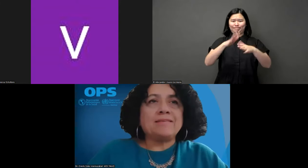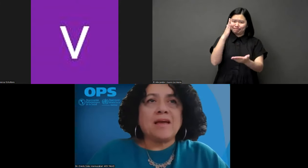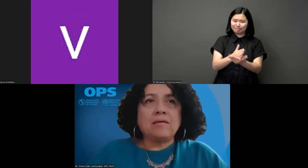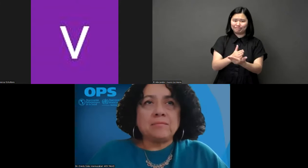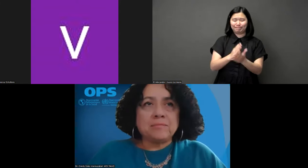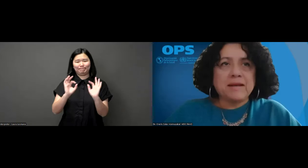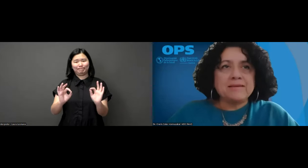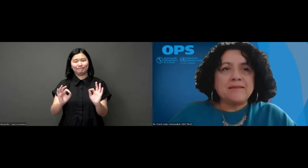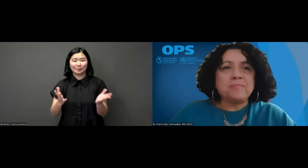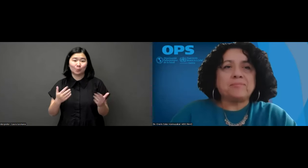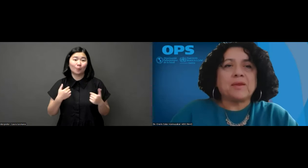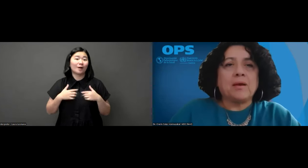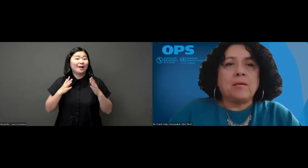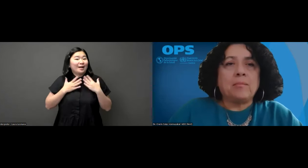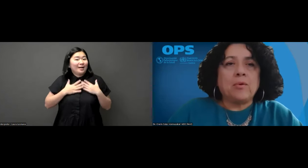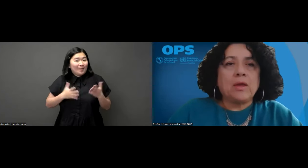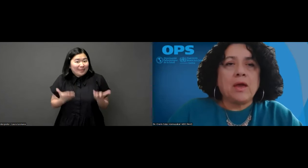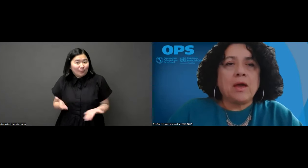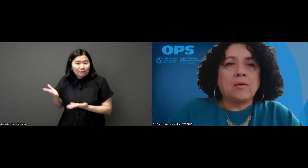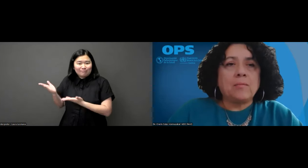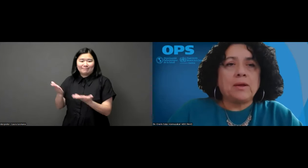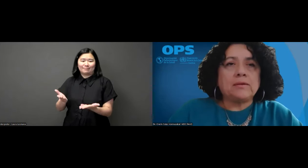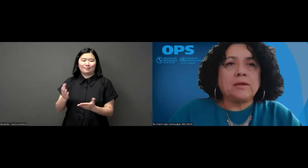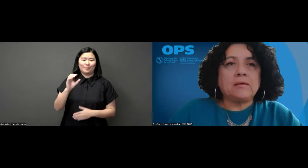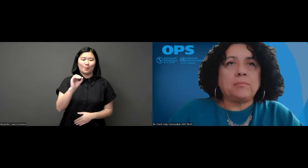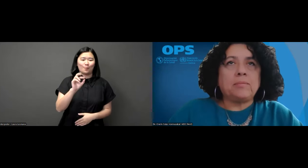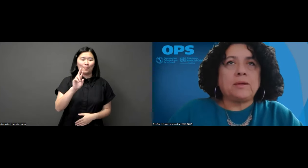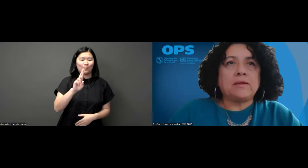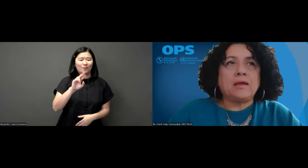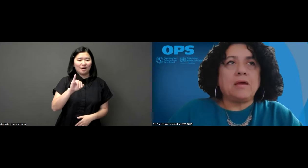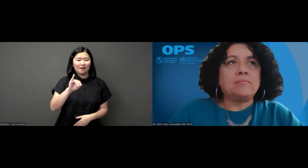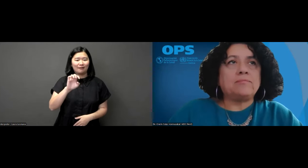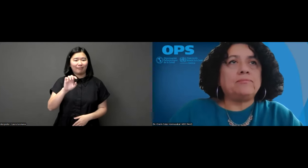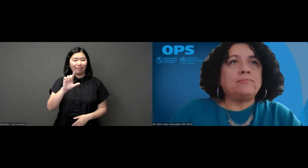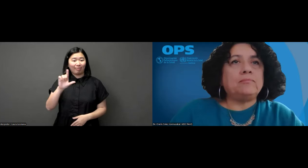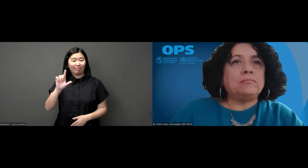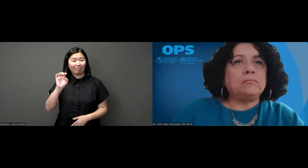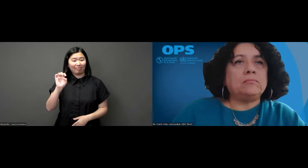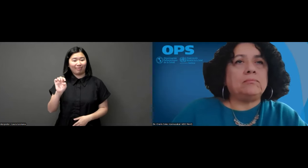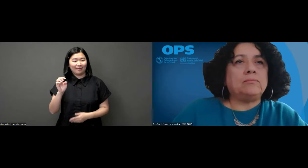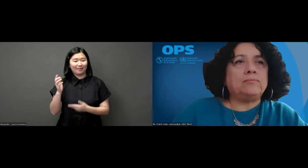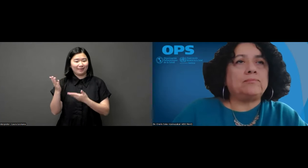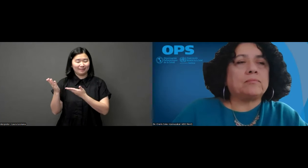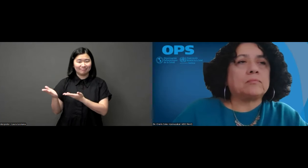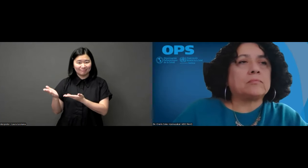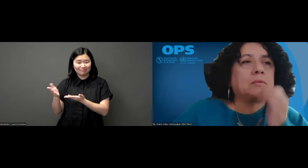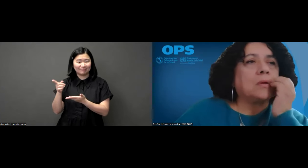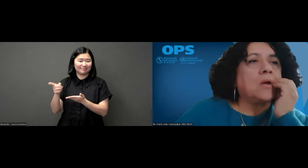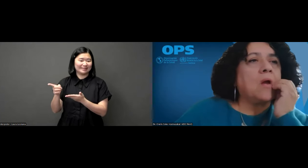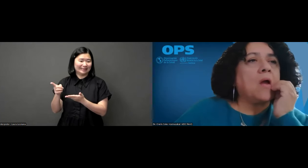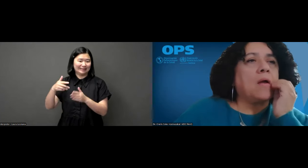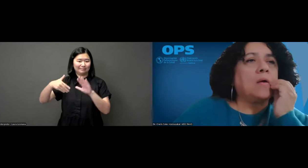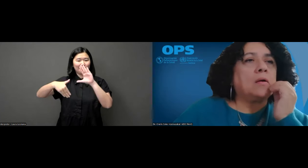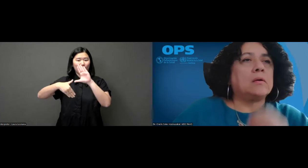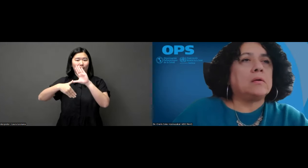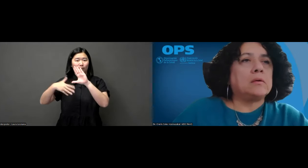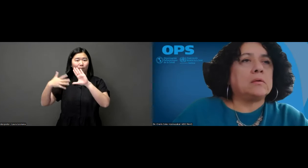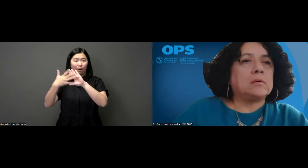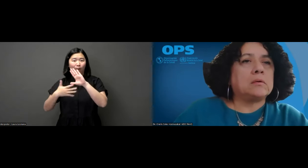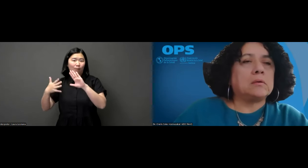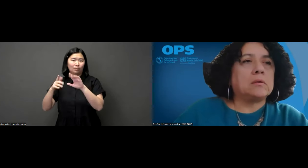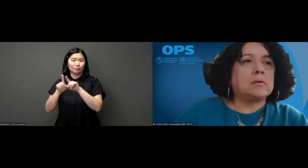Muchas gracias, Vanessa. Voy a compartir pantalla. Thank you so much, Vanessa. I'm going to share